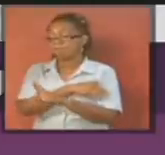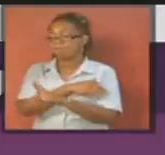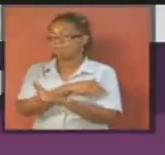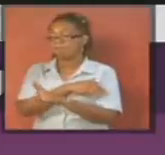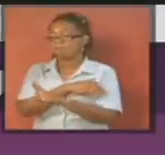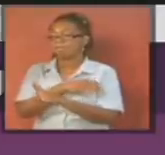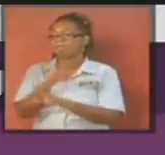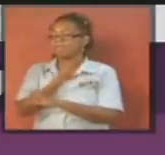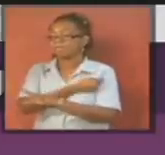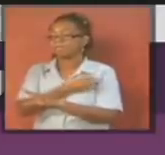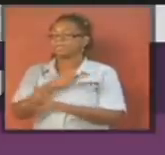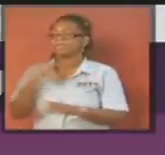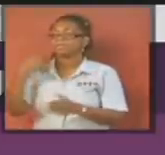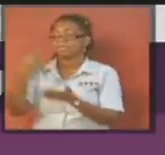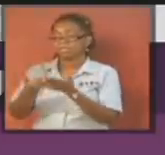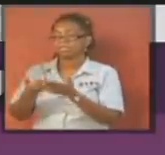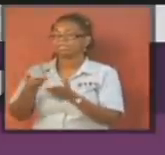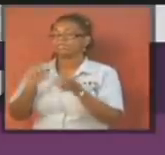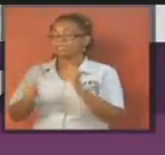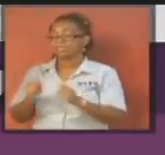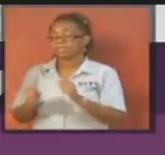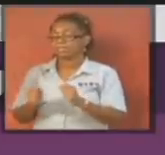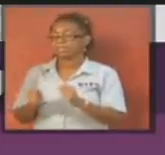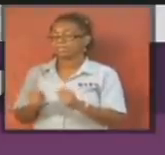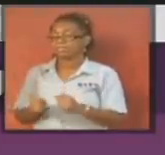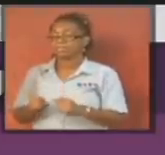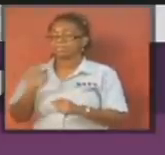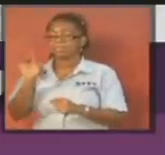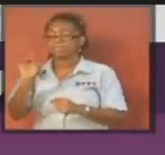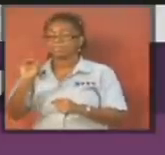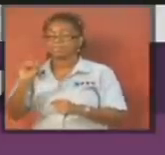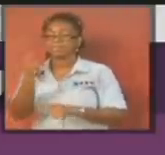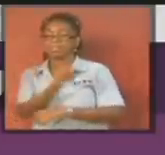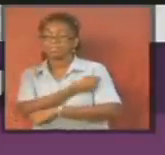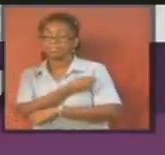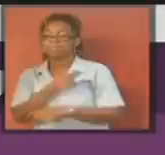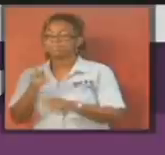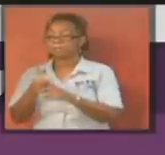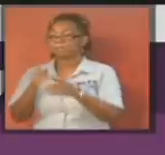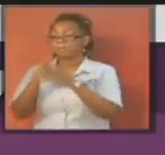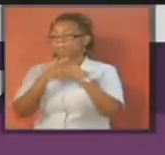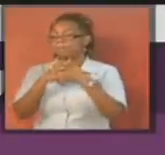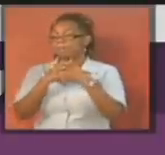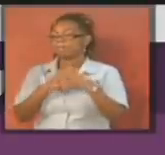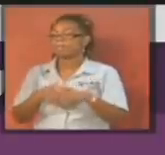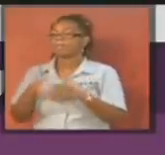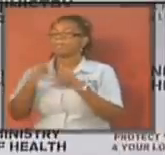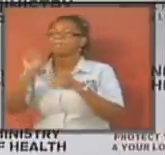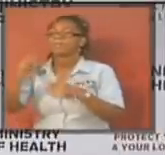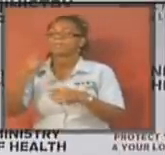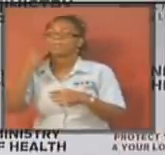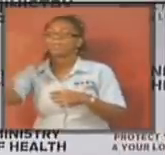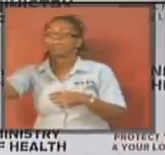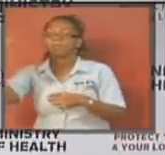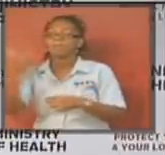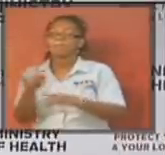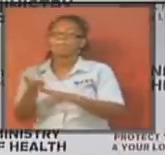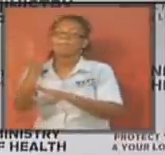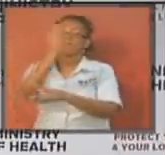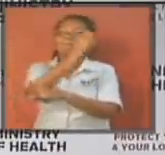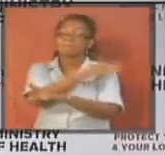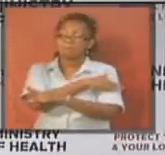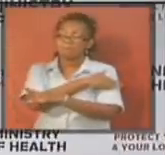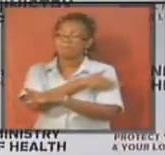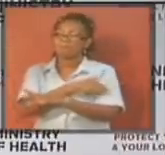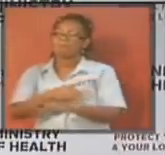alerted to the gift coming in and they have to take control of the product? So yeah, in answering the first question, you remember I